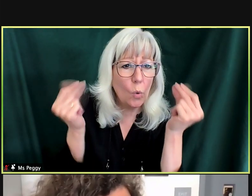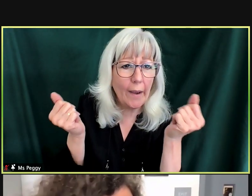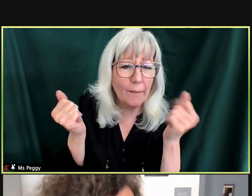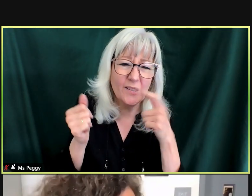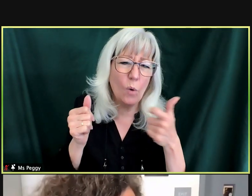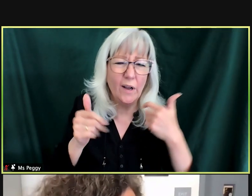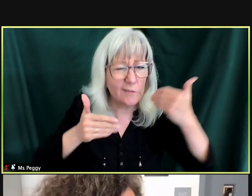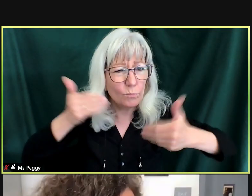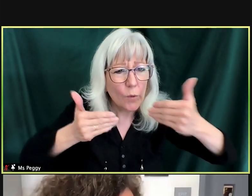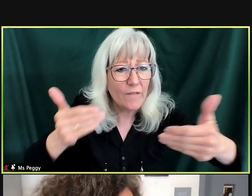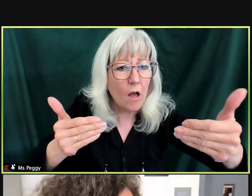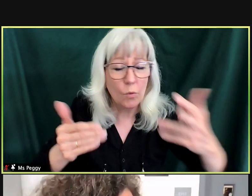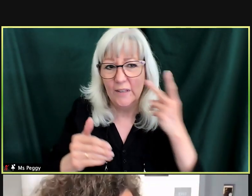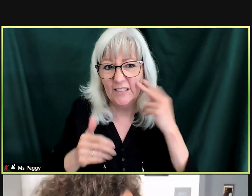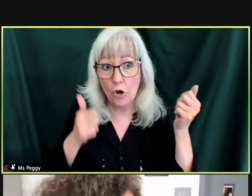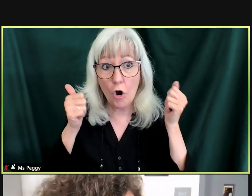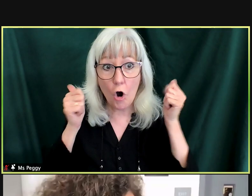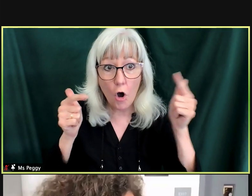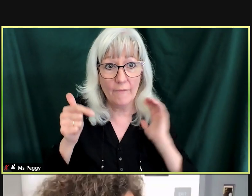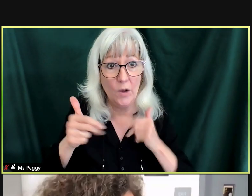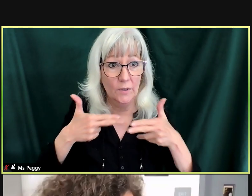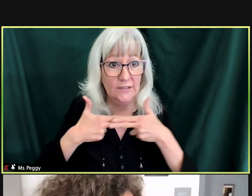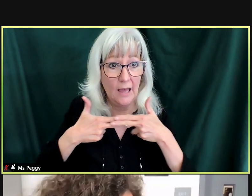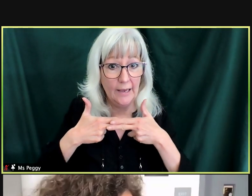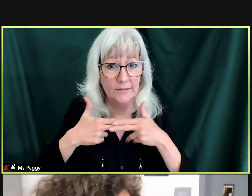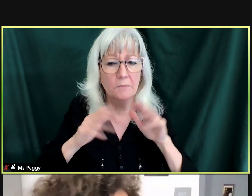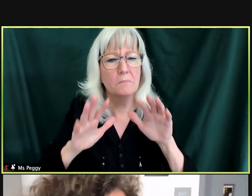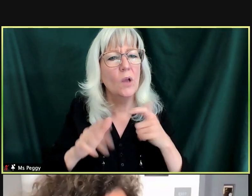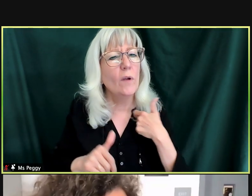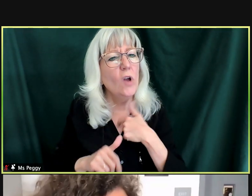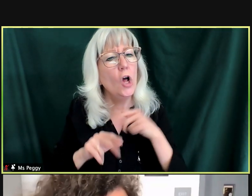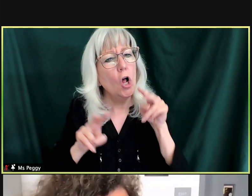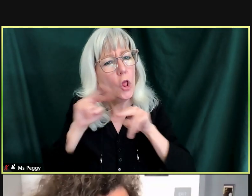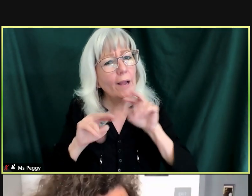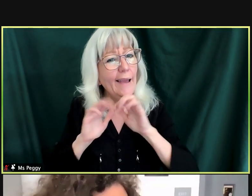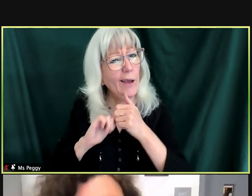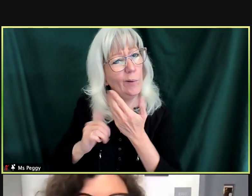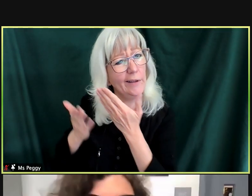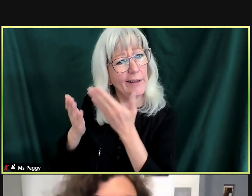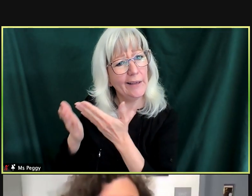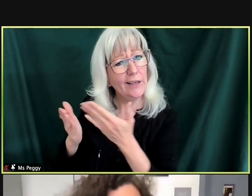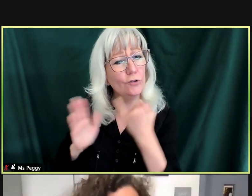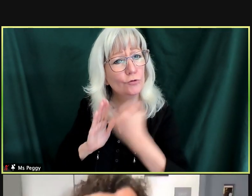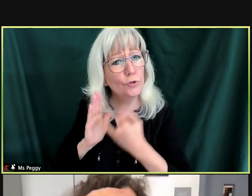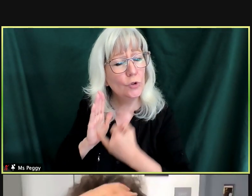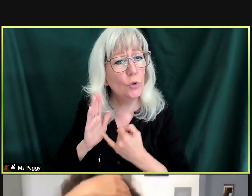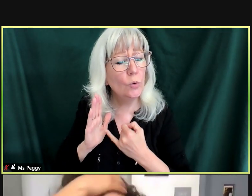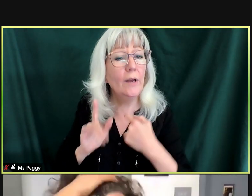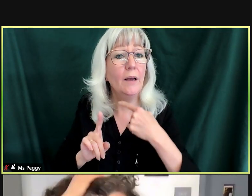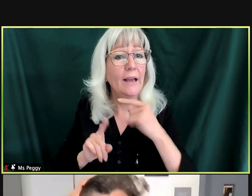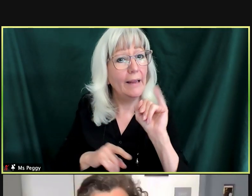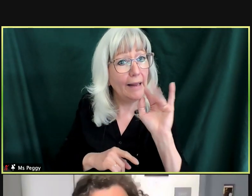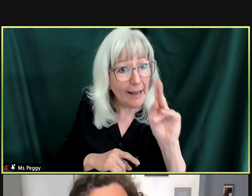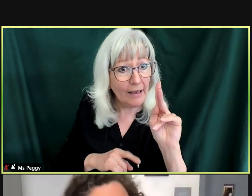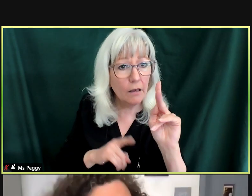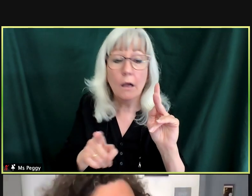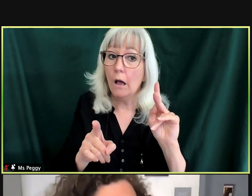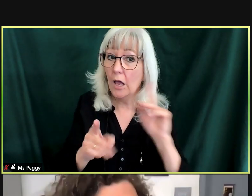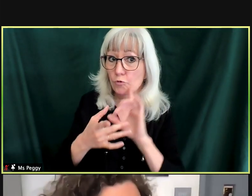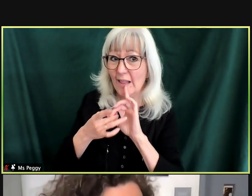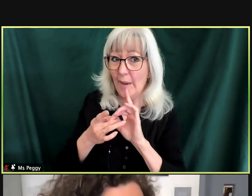Okay, so we're gonna look at how he drew with ink because it's related to the way we're drawing with